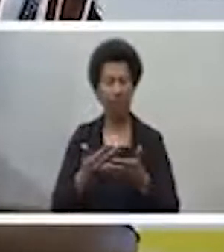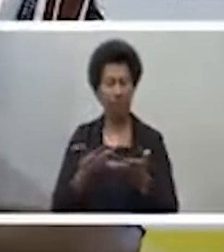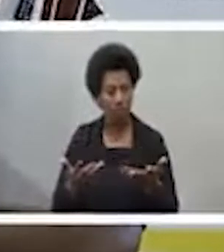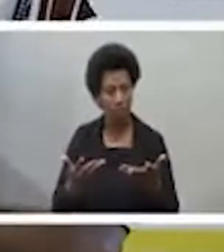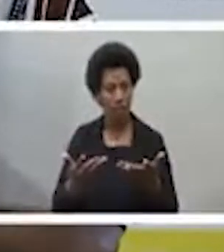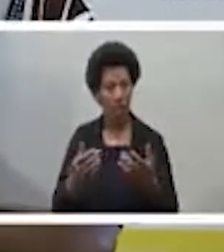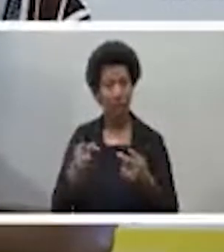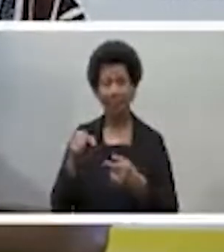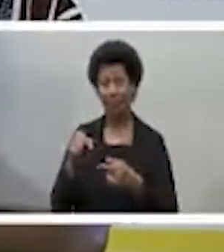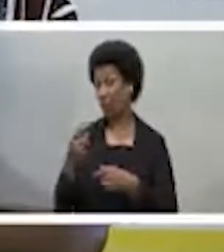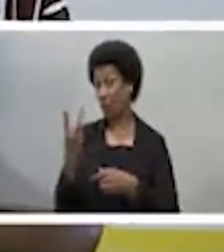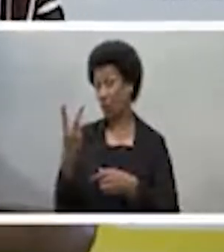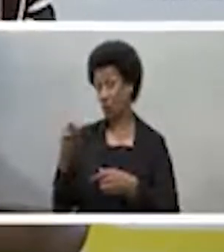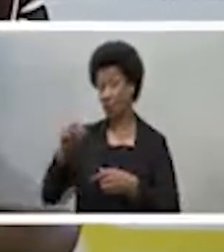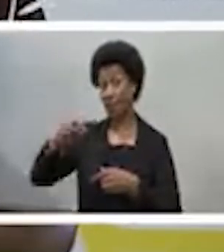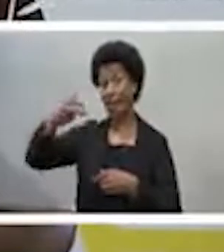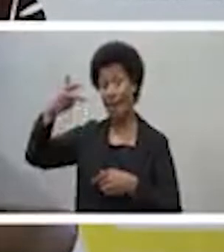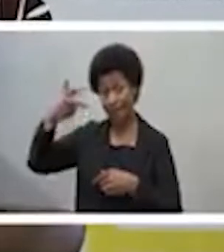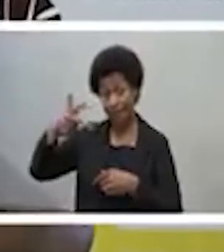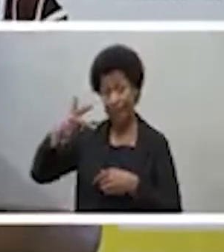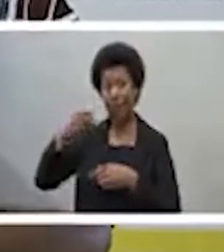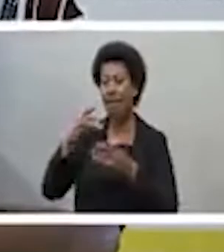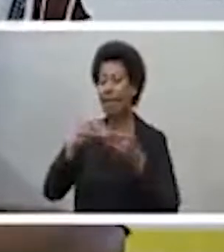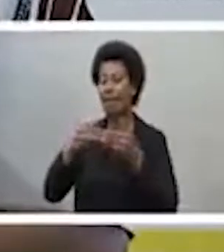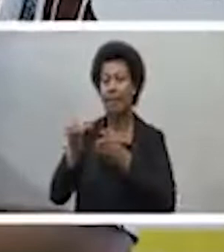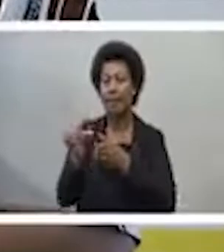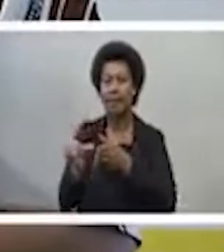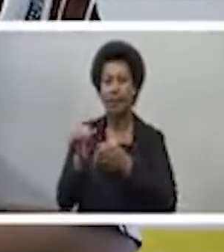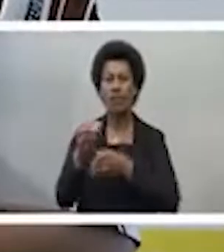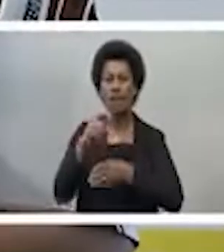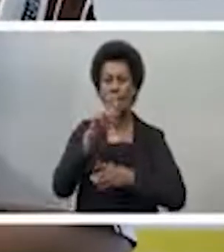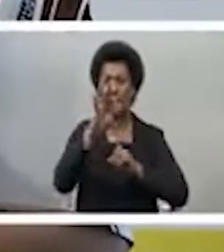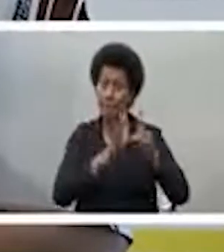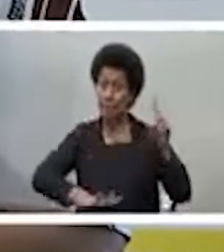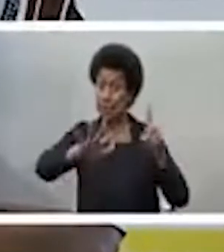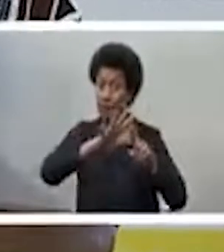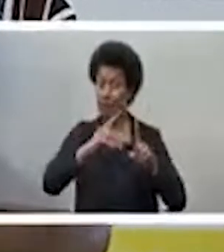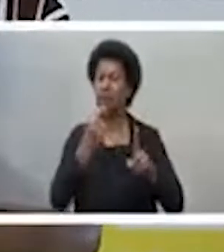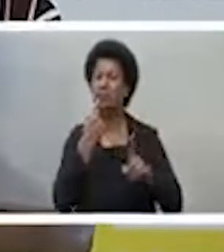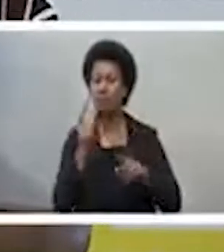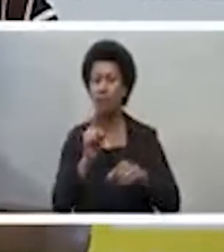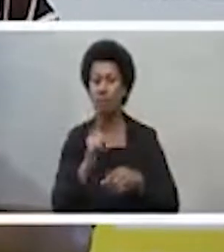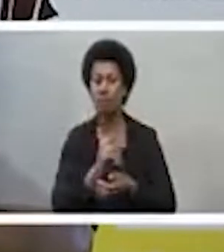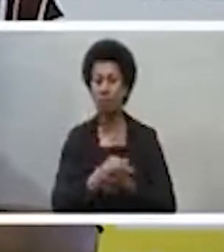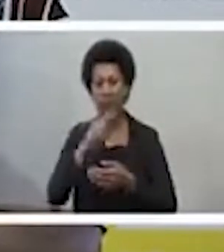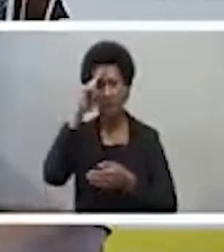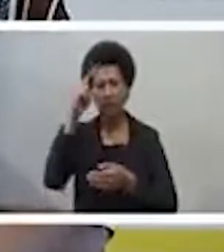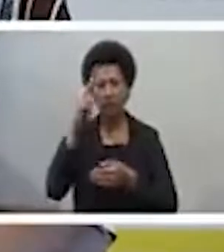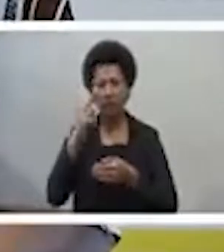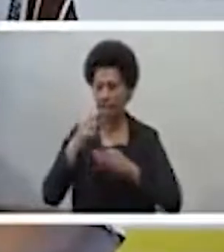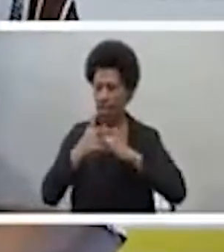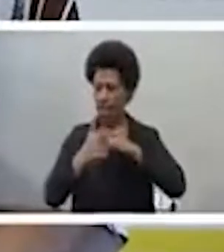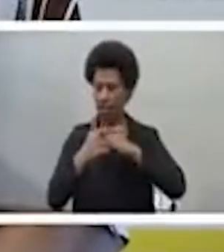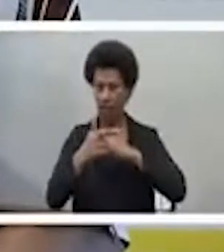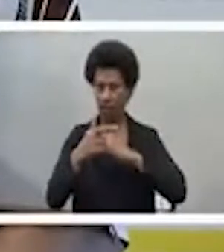forum leaders in 2018 to call for a whole of government and whole of society approach at the national level to